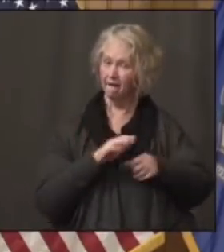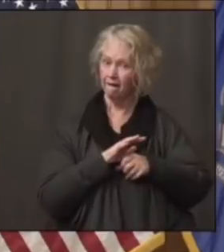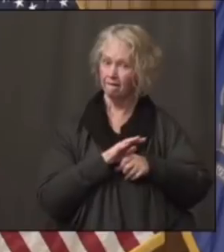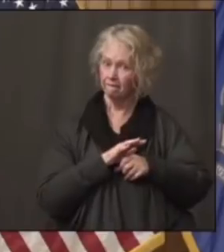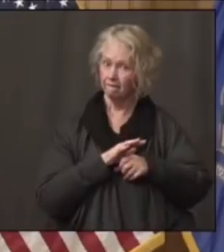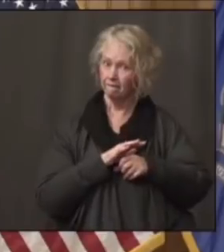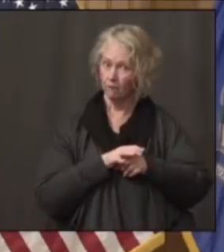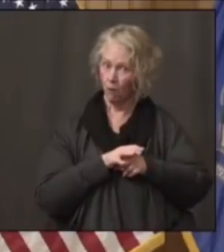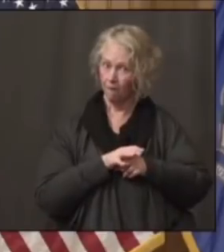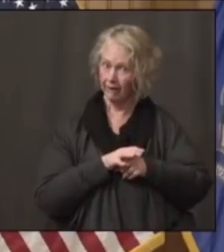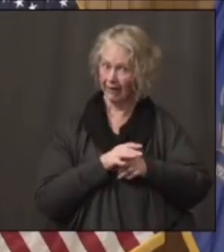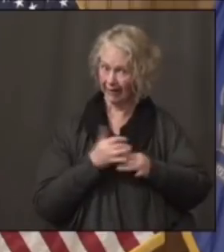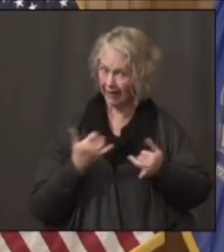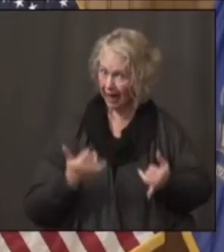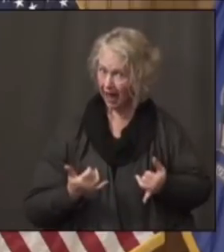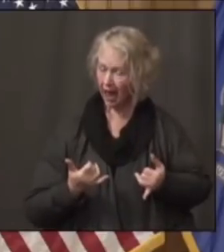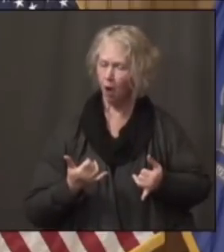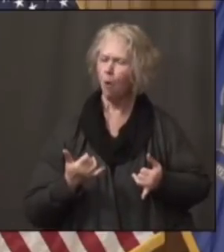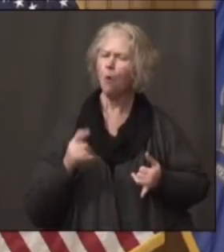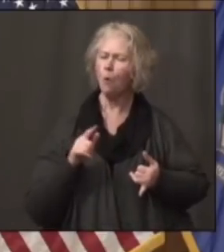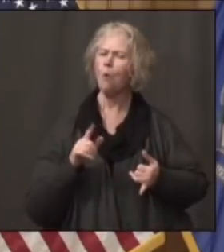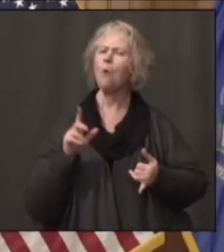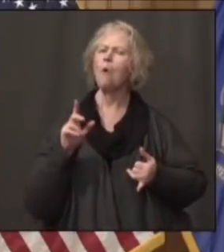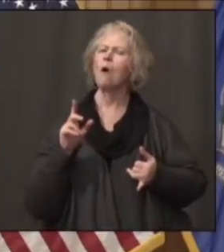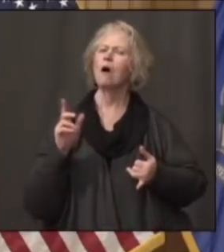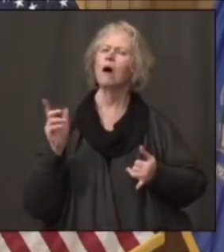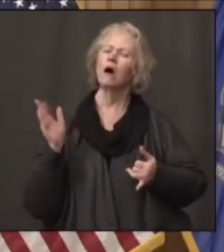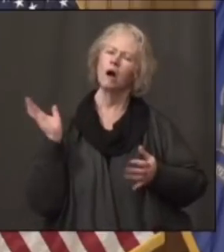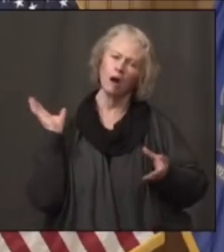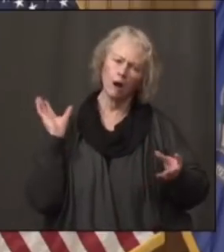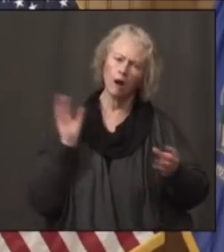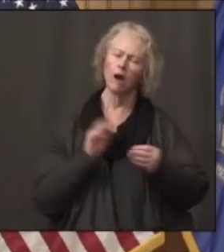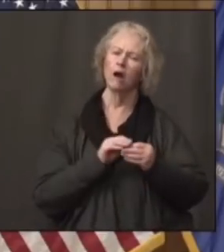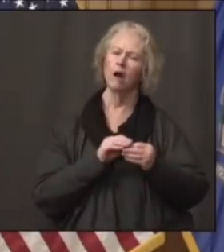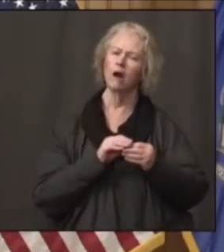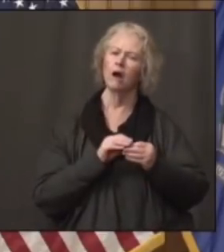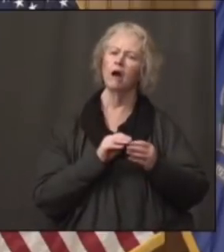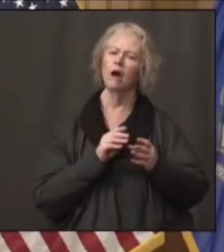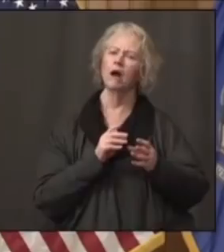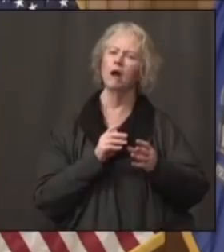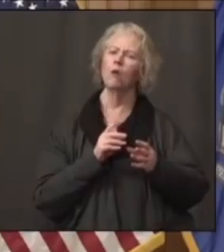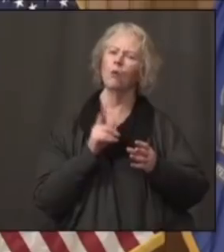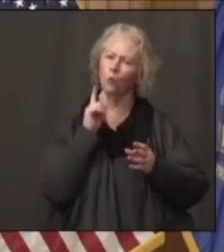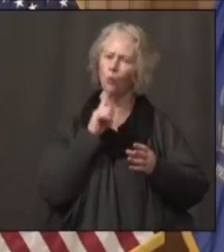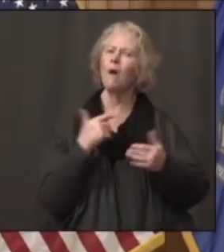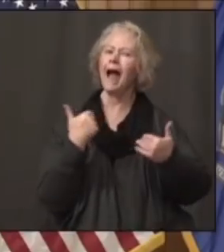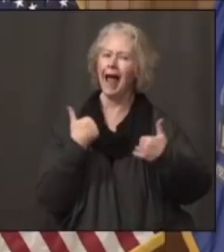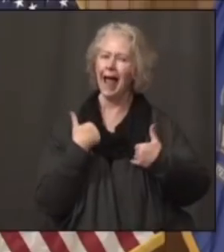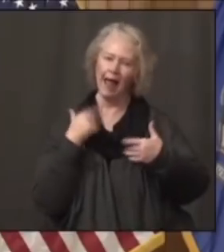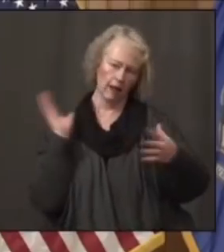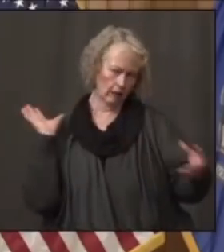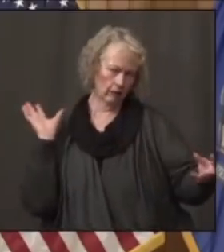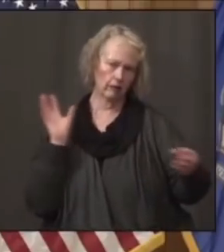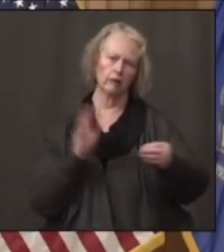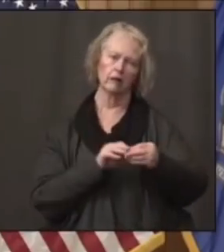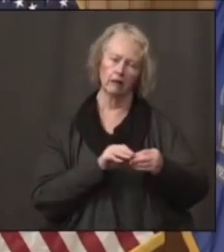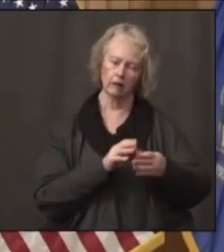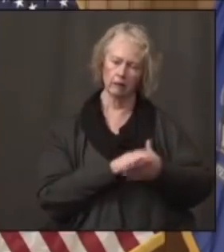have COVID now, or is that the total number of employees of DOT who have had it over the course of the whole thing?